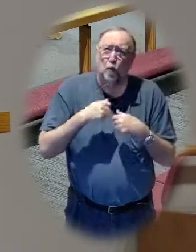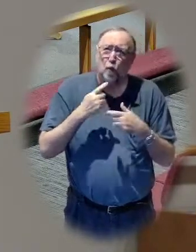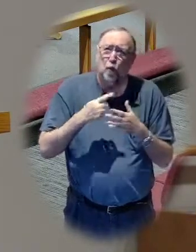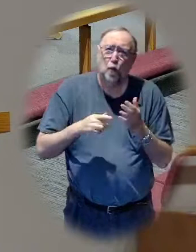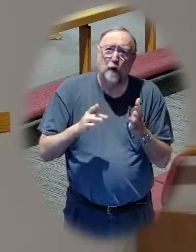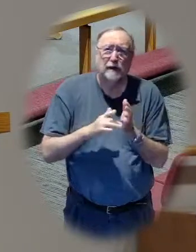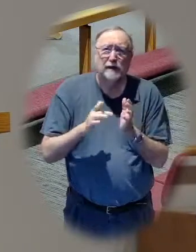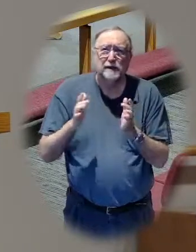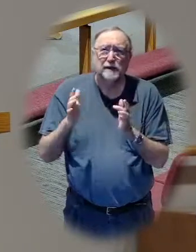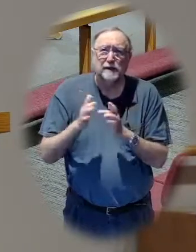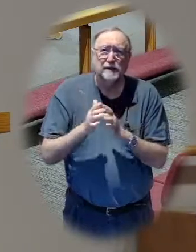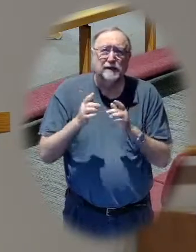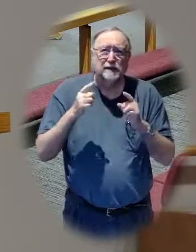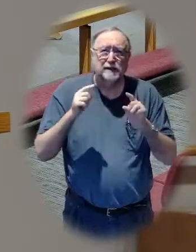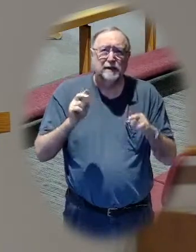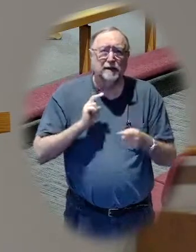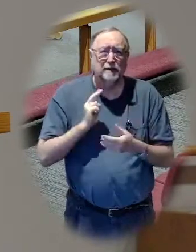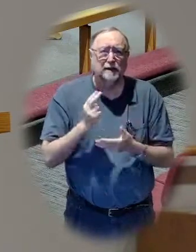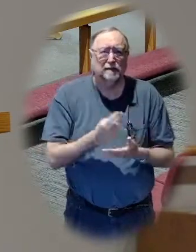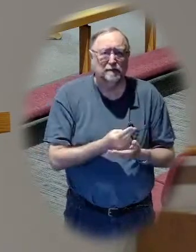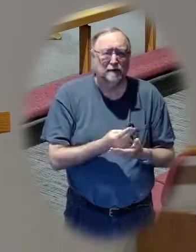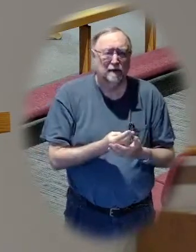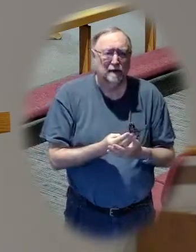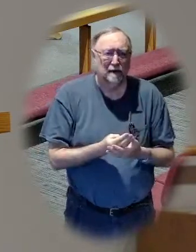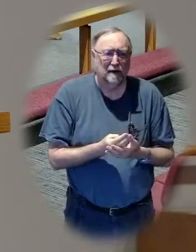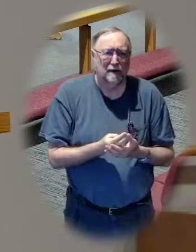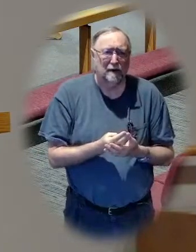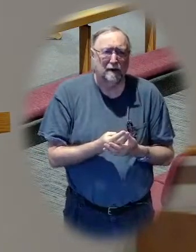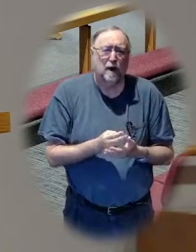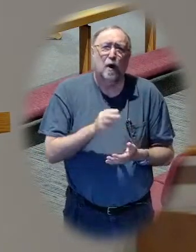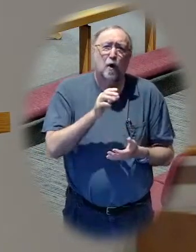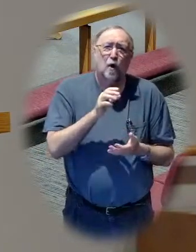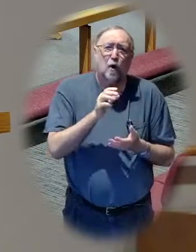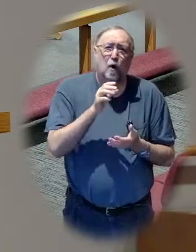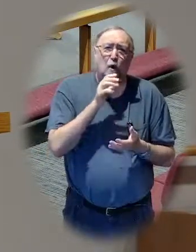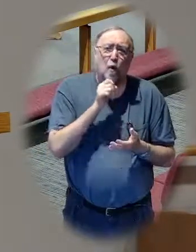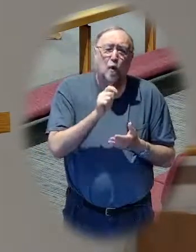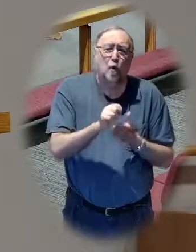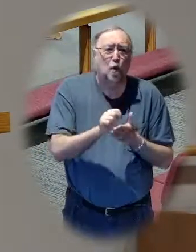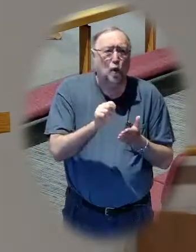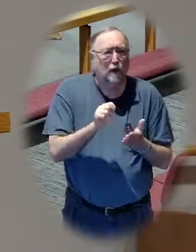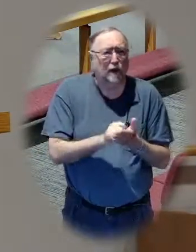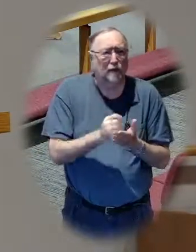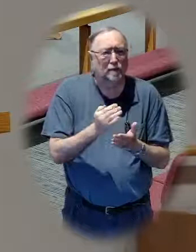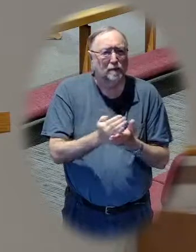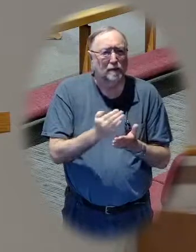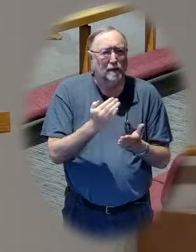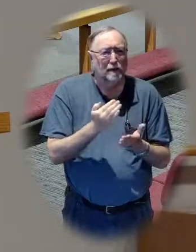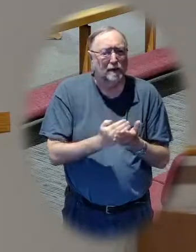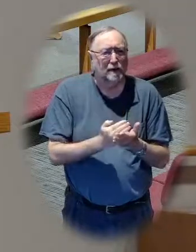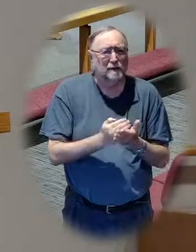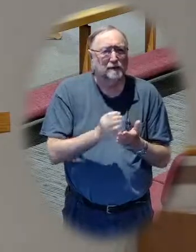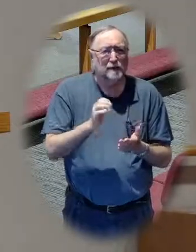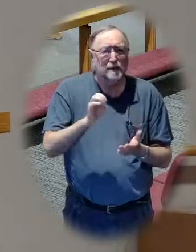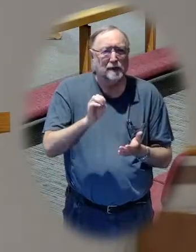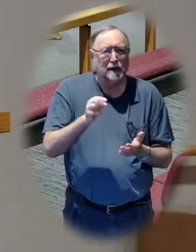And that's really where our Old Testament lesson is this morning, as we get into Exodus chapter